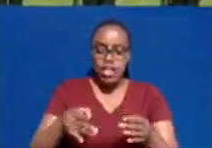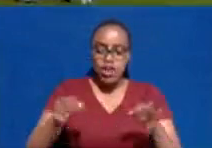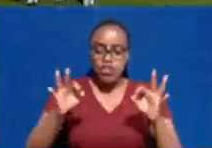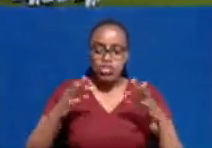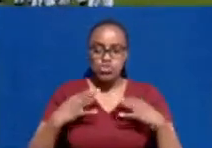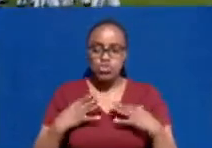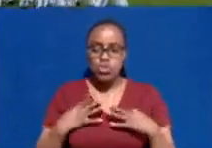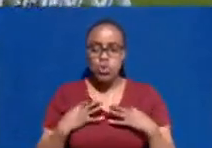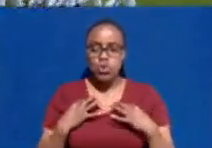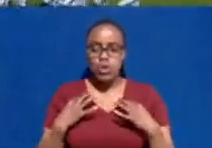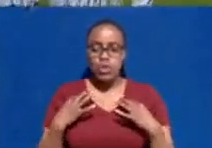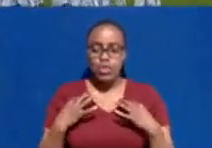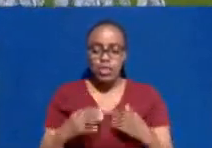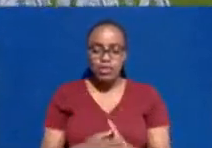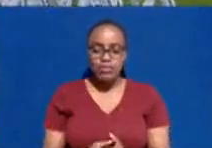regalia.